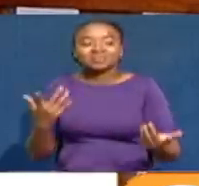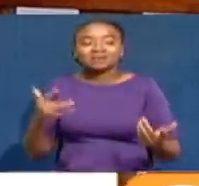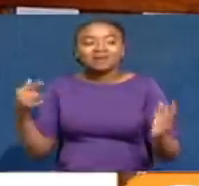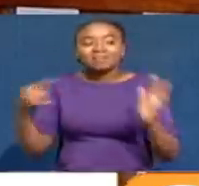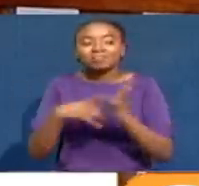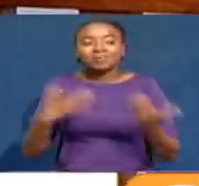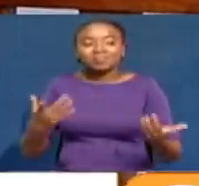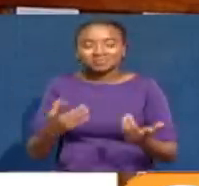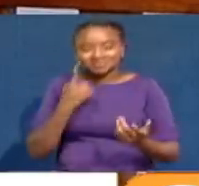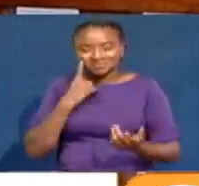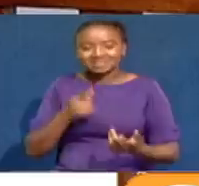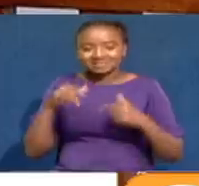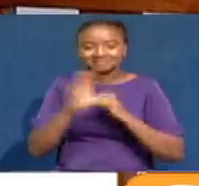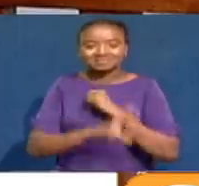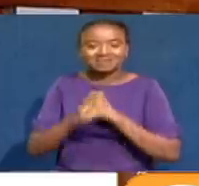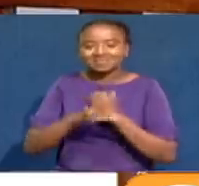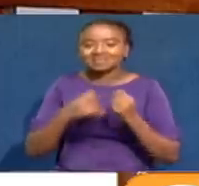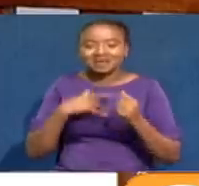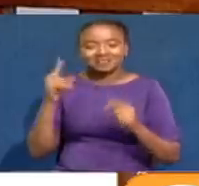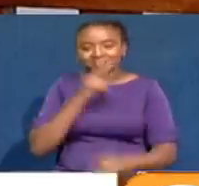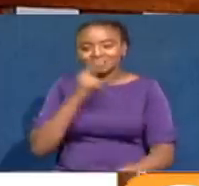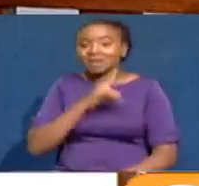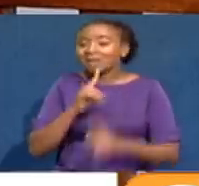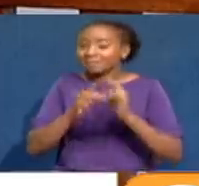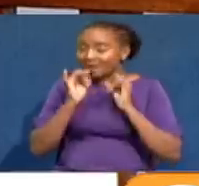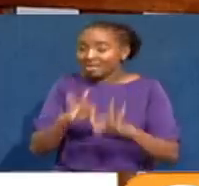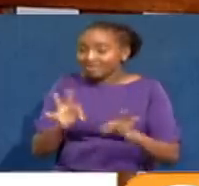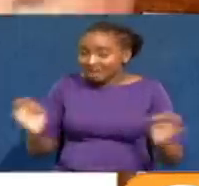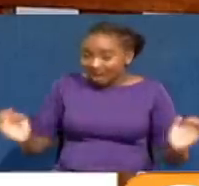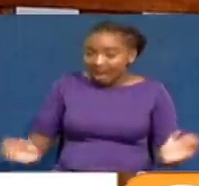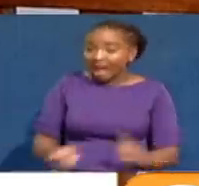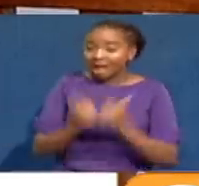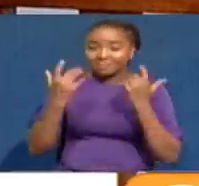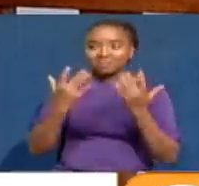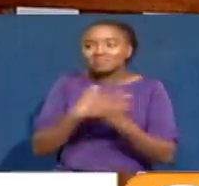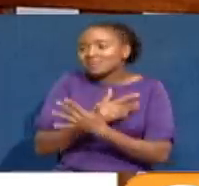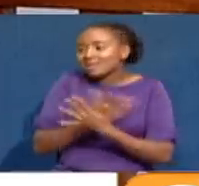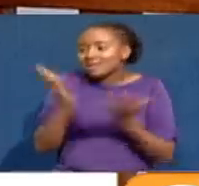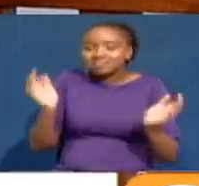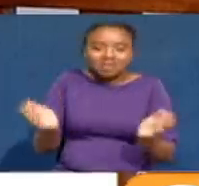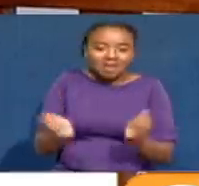everybody in this country. If in the unfortunate event, something happened,